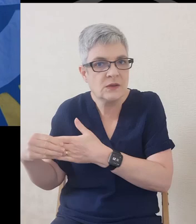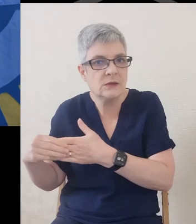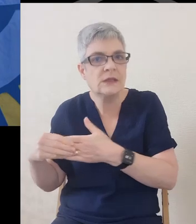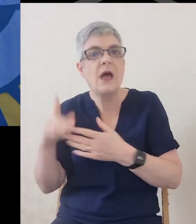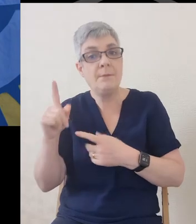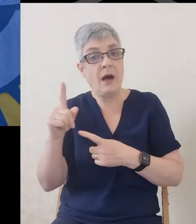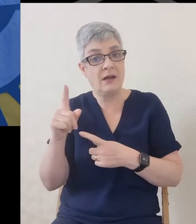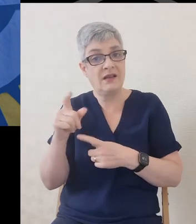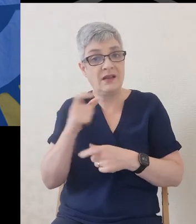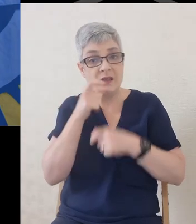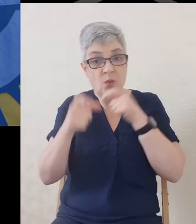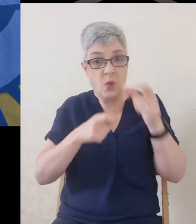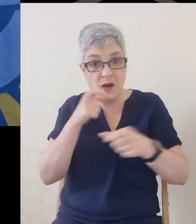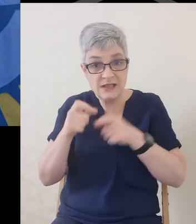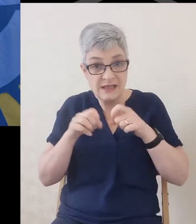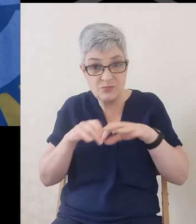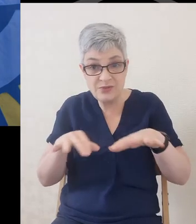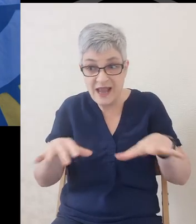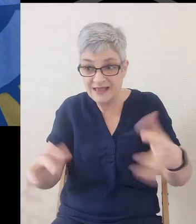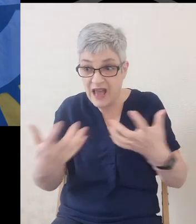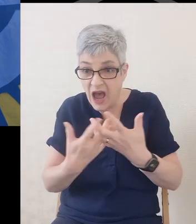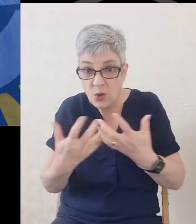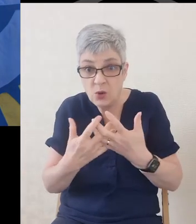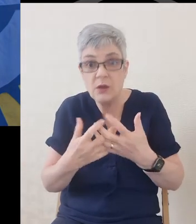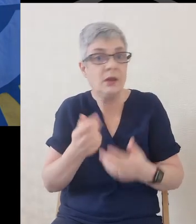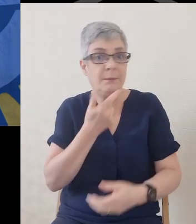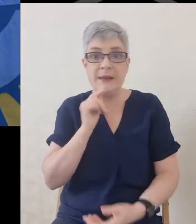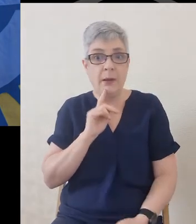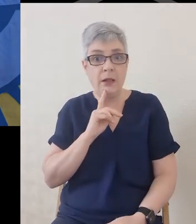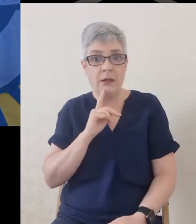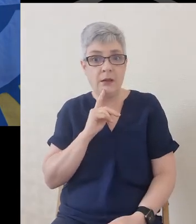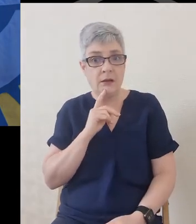was being spread through by all the people. It was